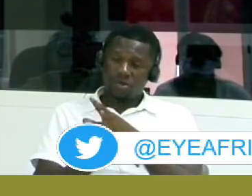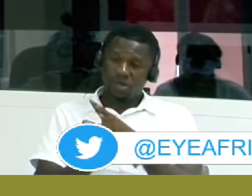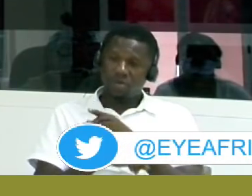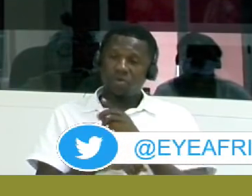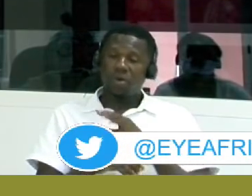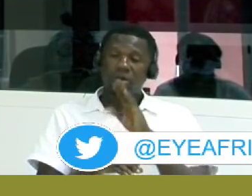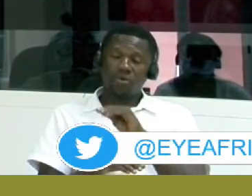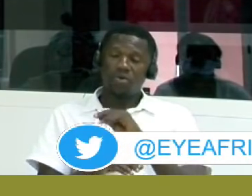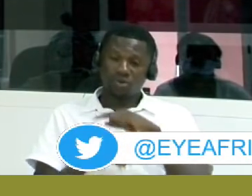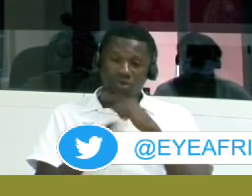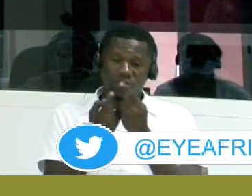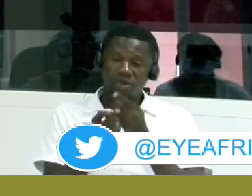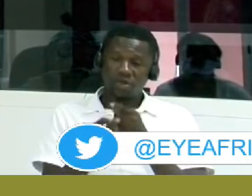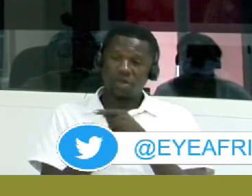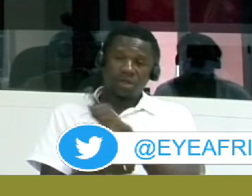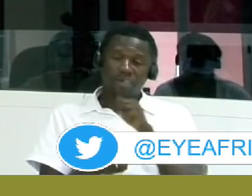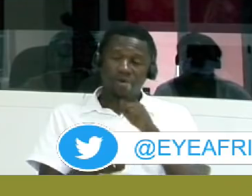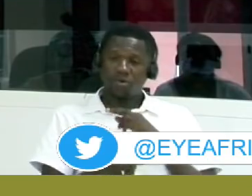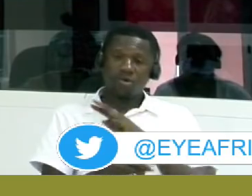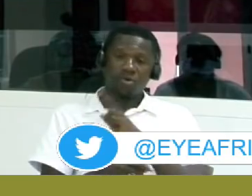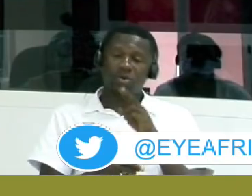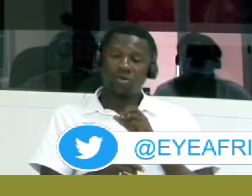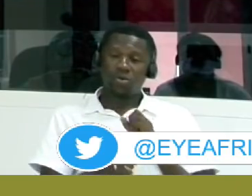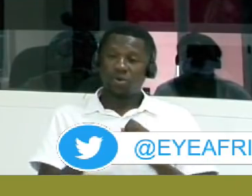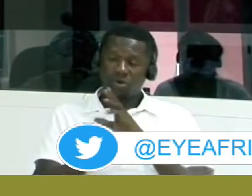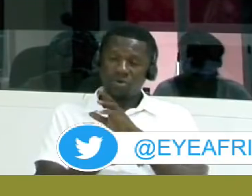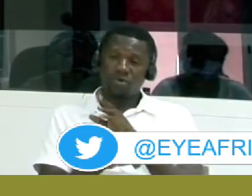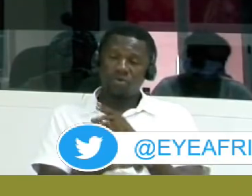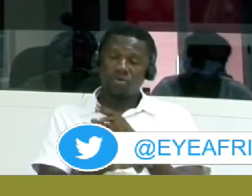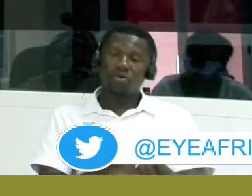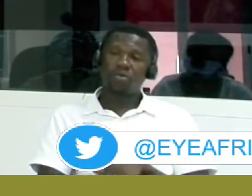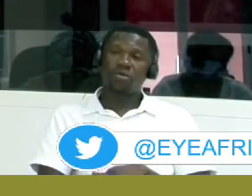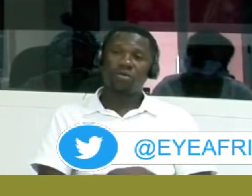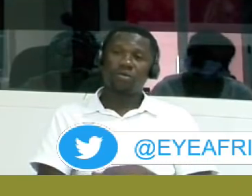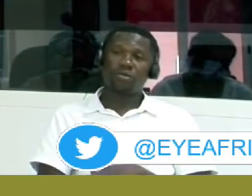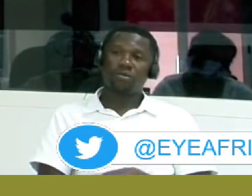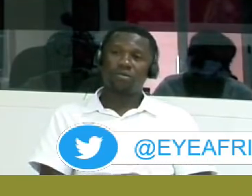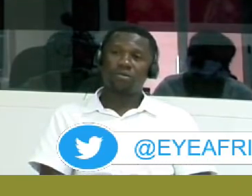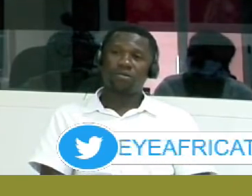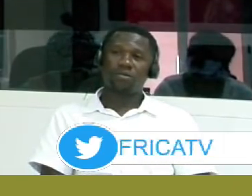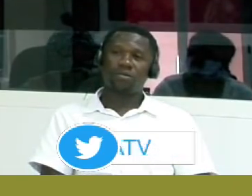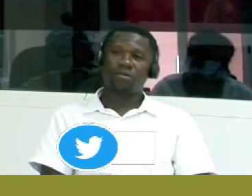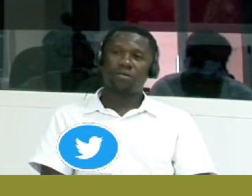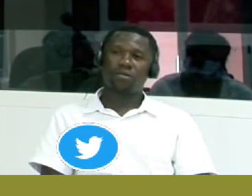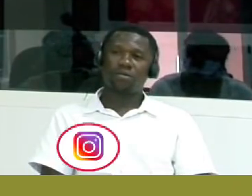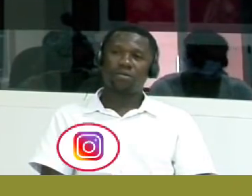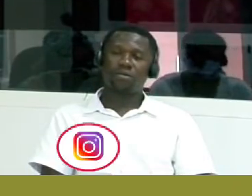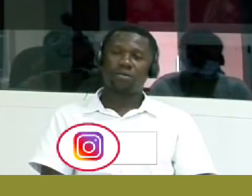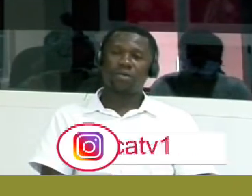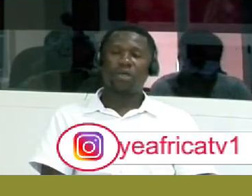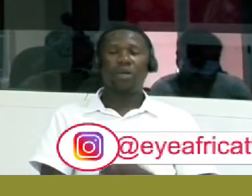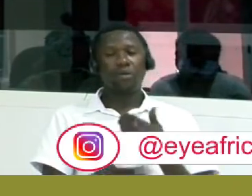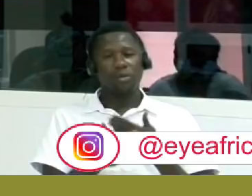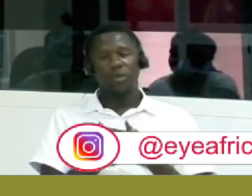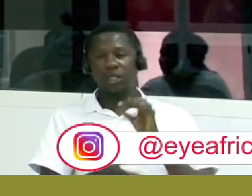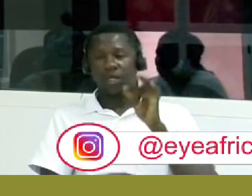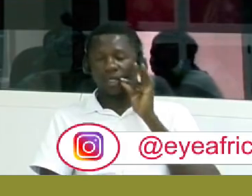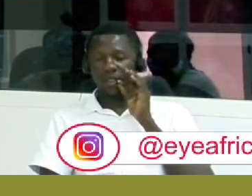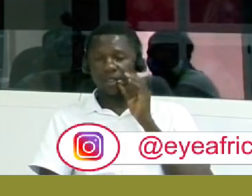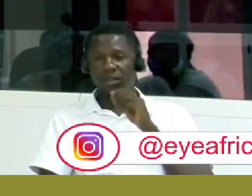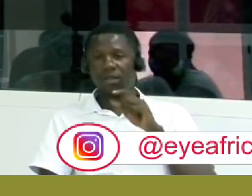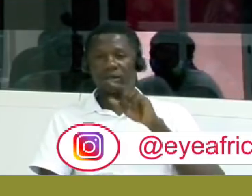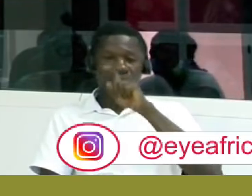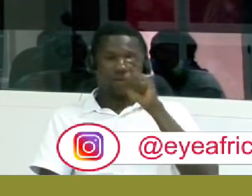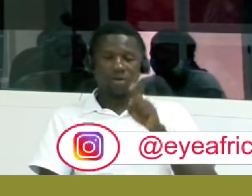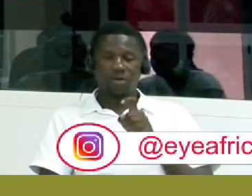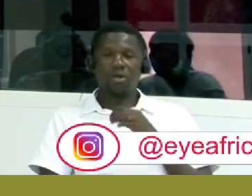ordered to do, correct? Mr. Counsel, you know the long... Would you kindly answer the question with all due respect,